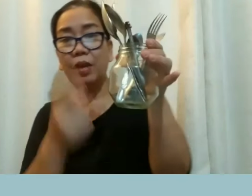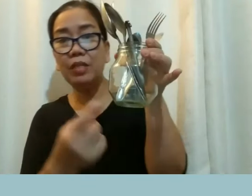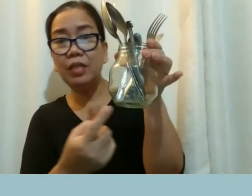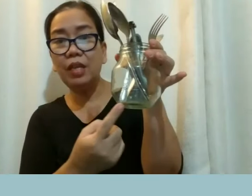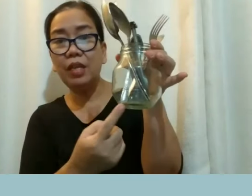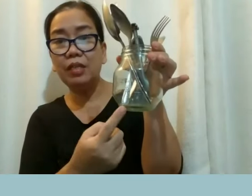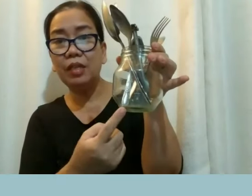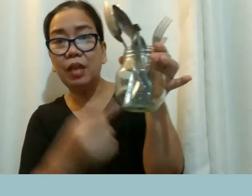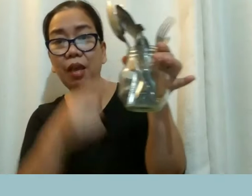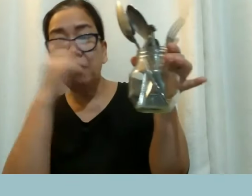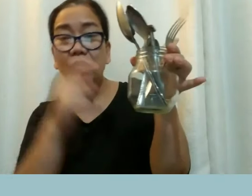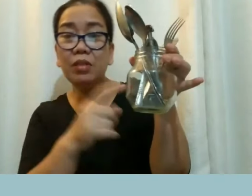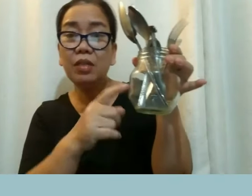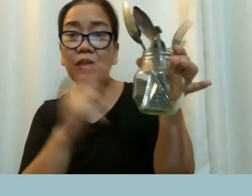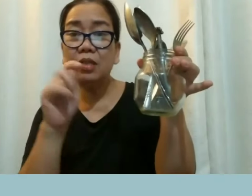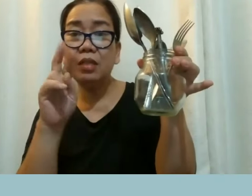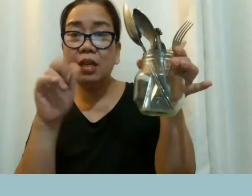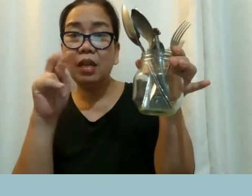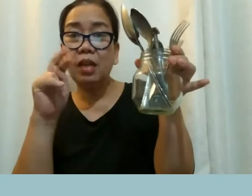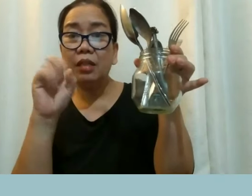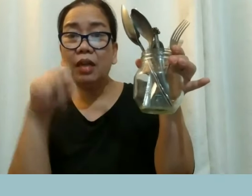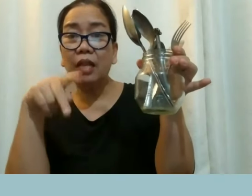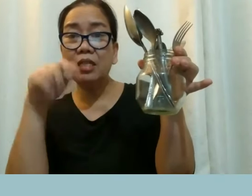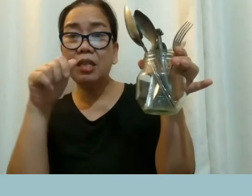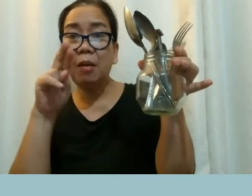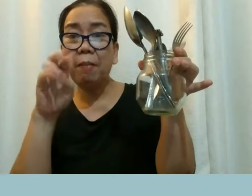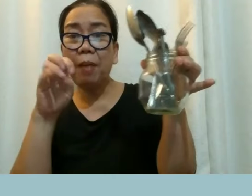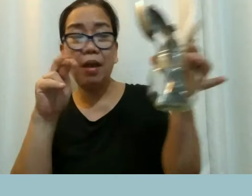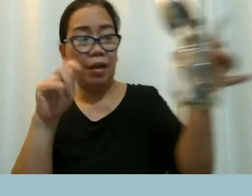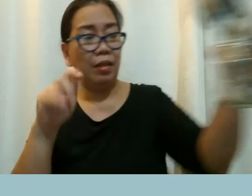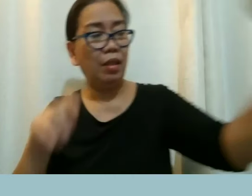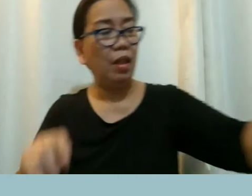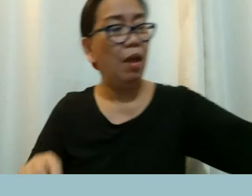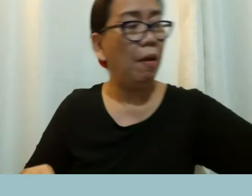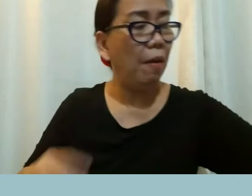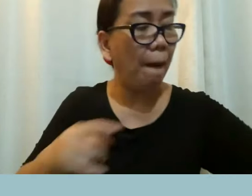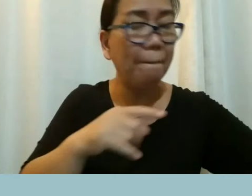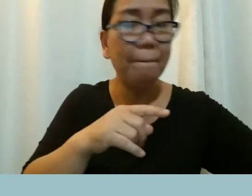You can see this because this is transparent.